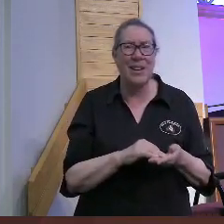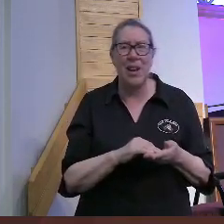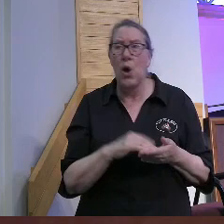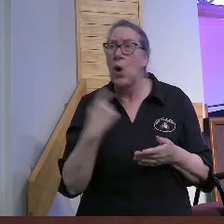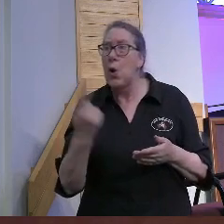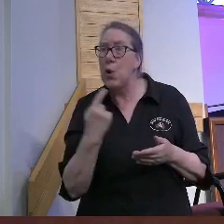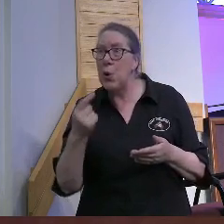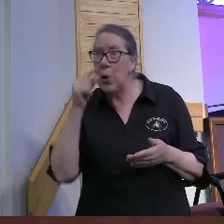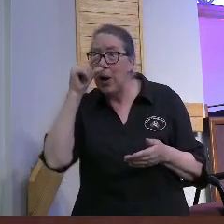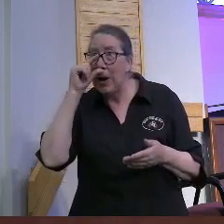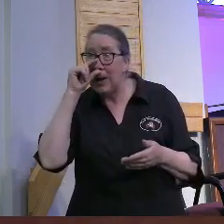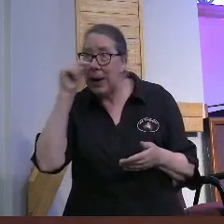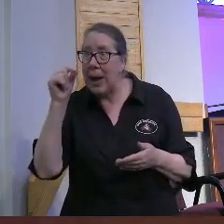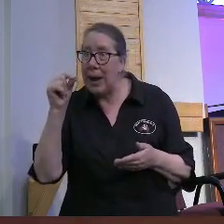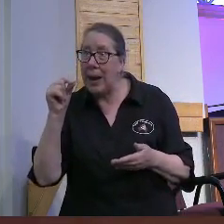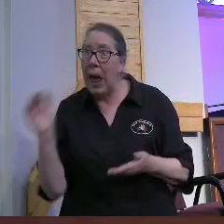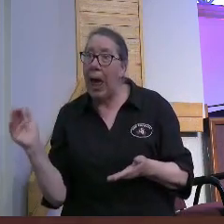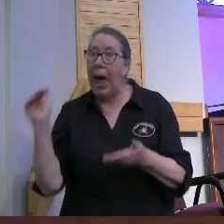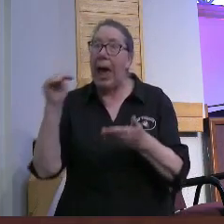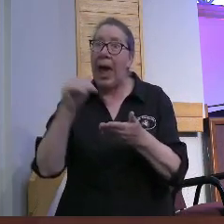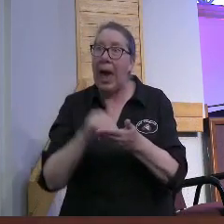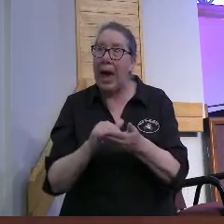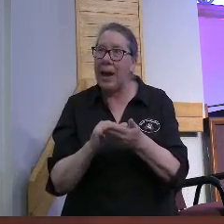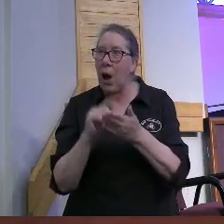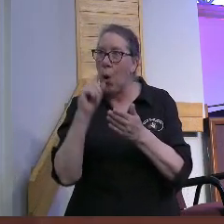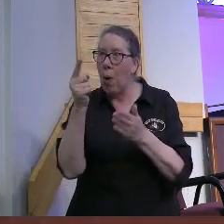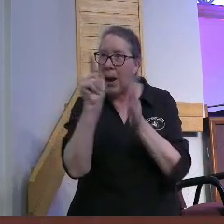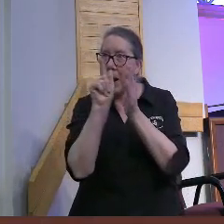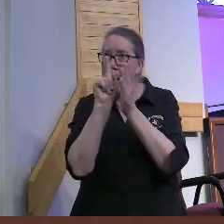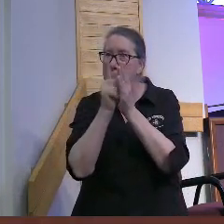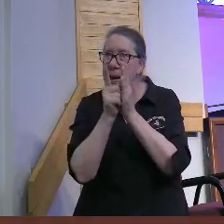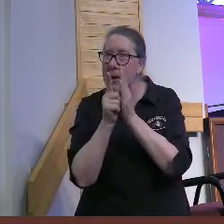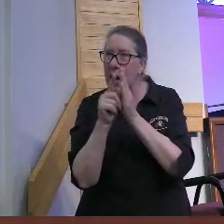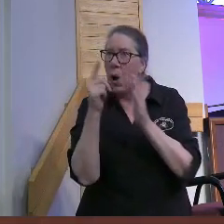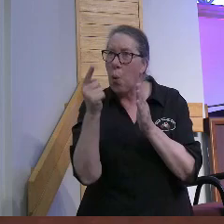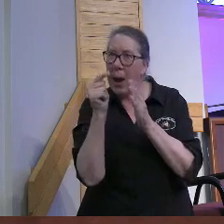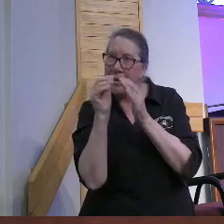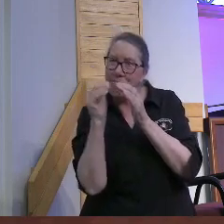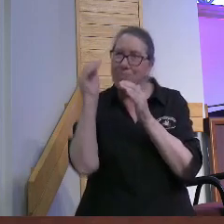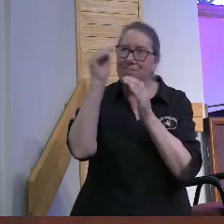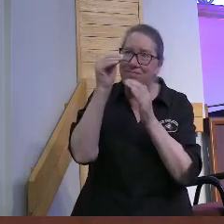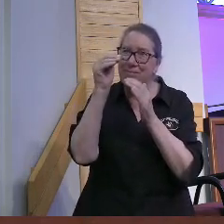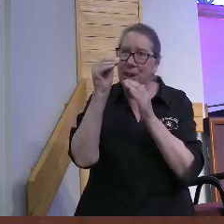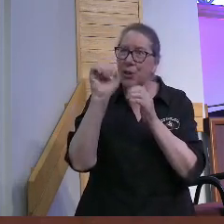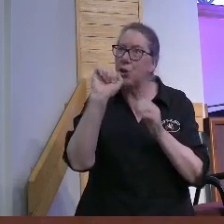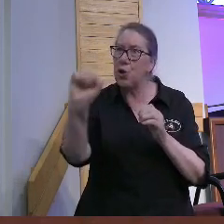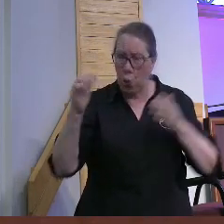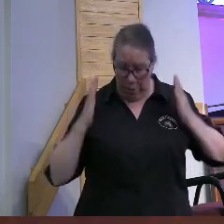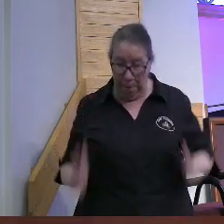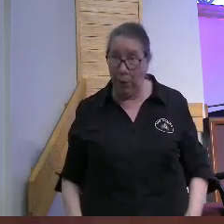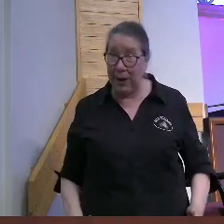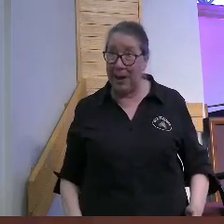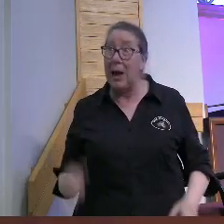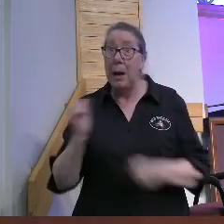can add one cubit? You know, I imagine it's talking about the height of somebody, one cubit to their stature. So